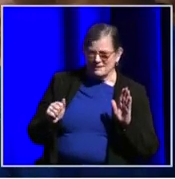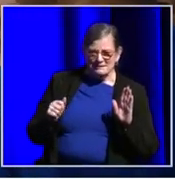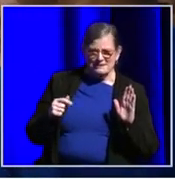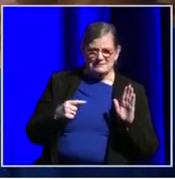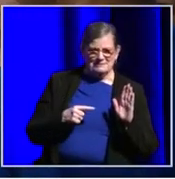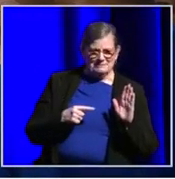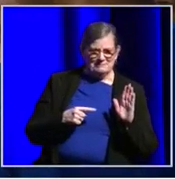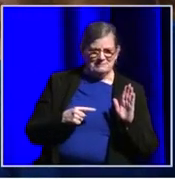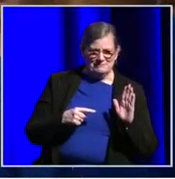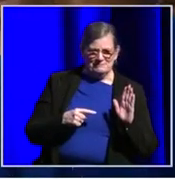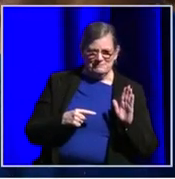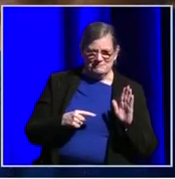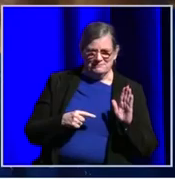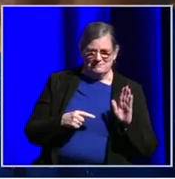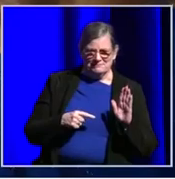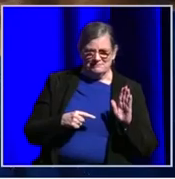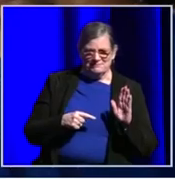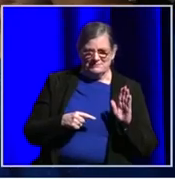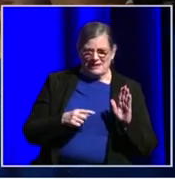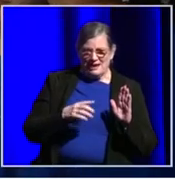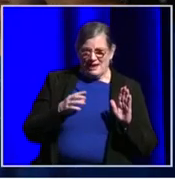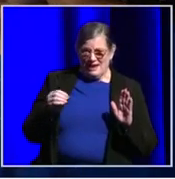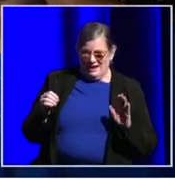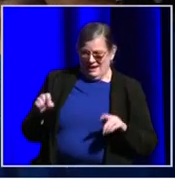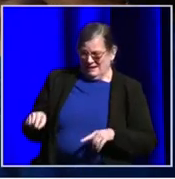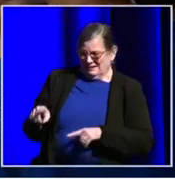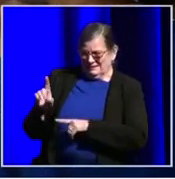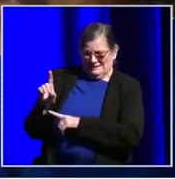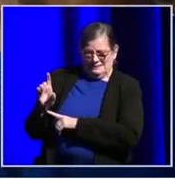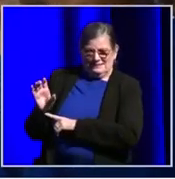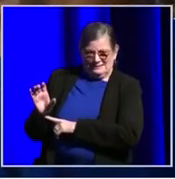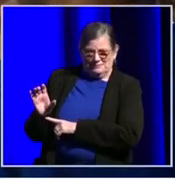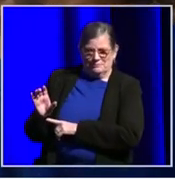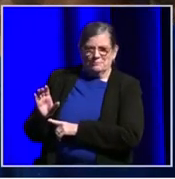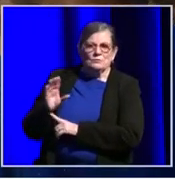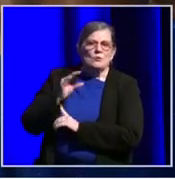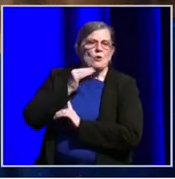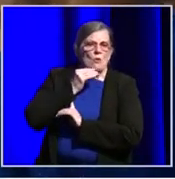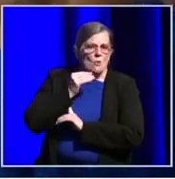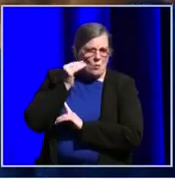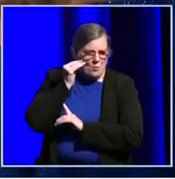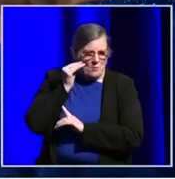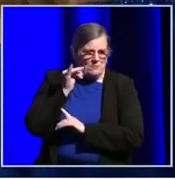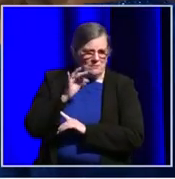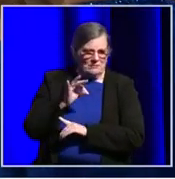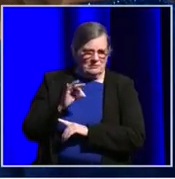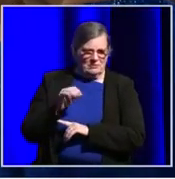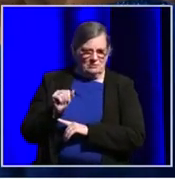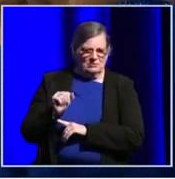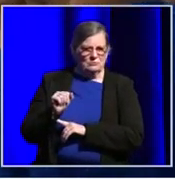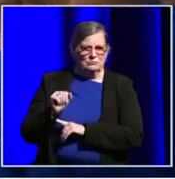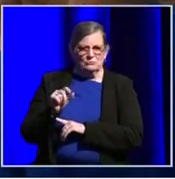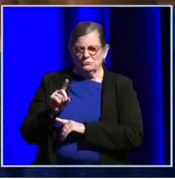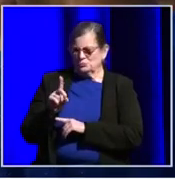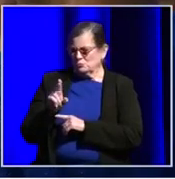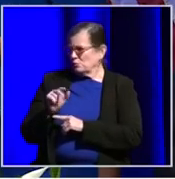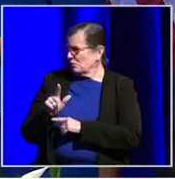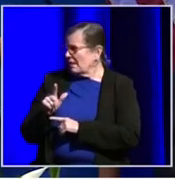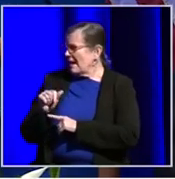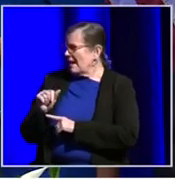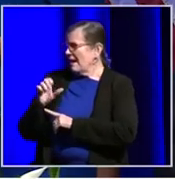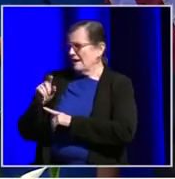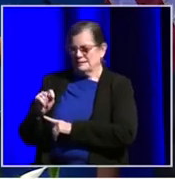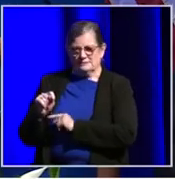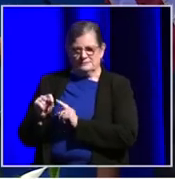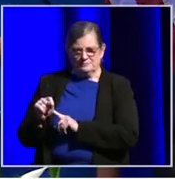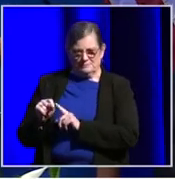Constitution of the United States. And the District of Columbia Home Rule Act. And the District of Columbia Home Rule Act. And will